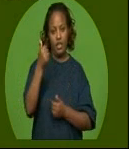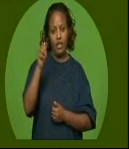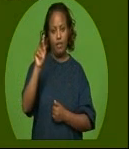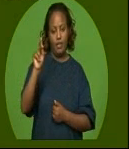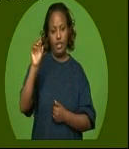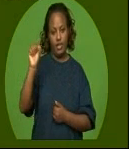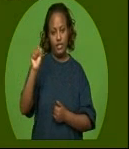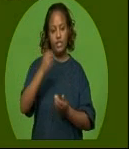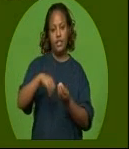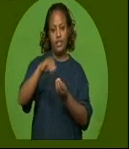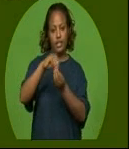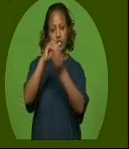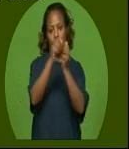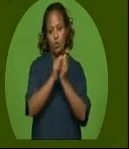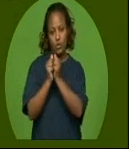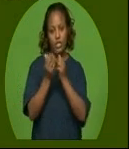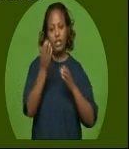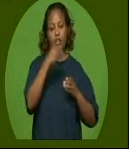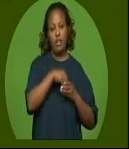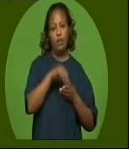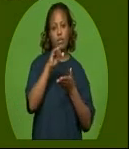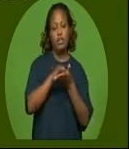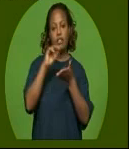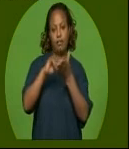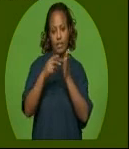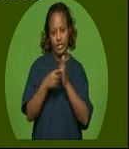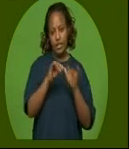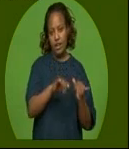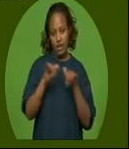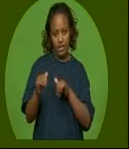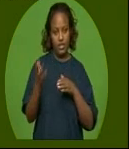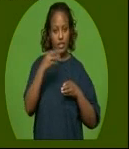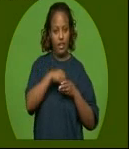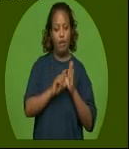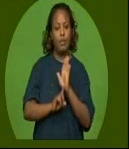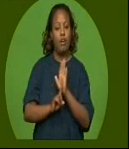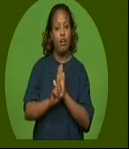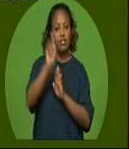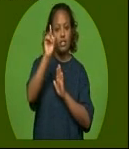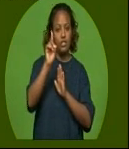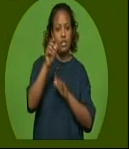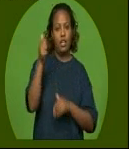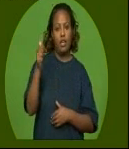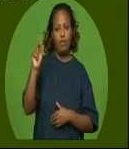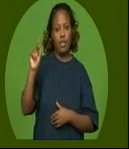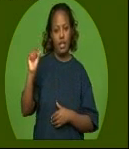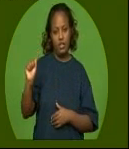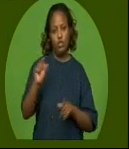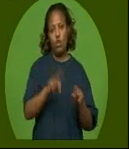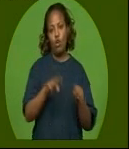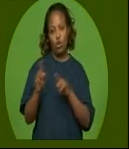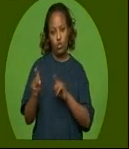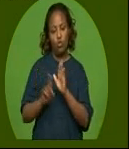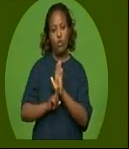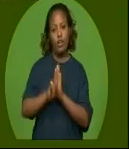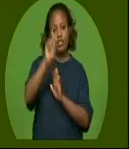Generally, APS increases with income. That means as income rises,